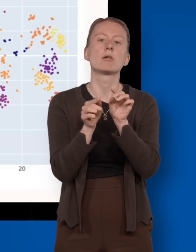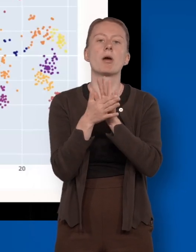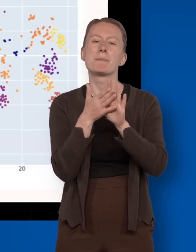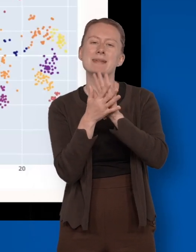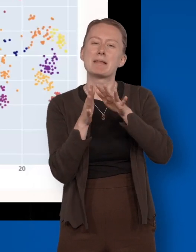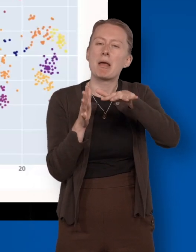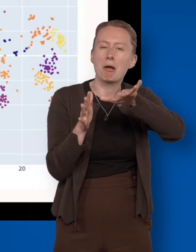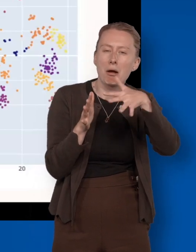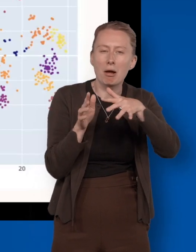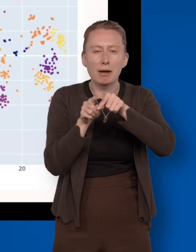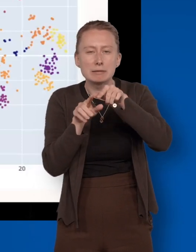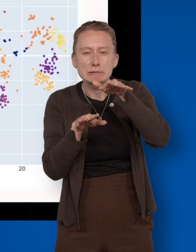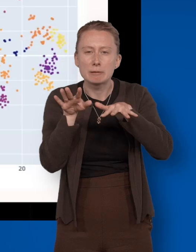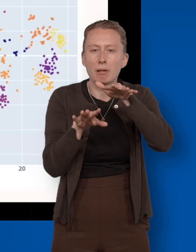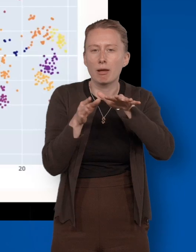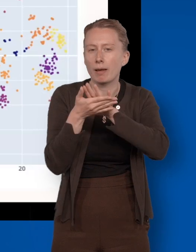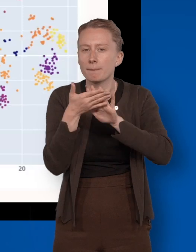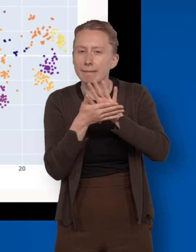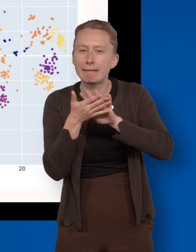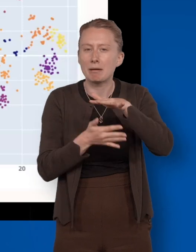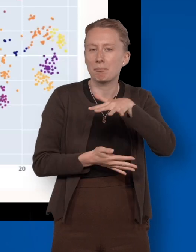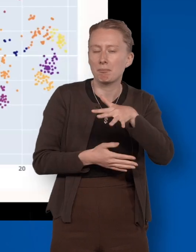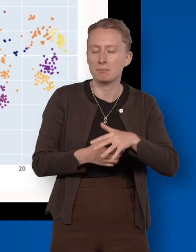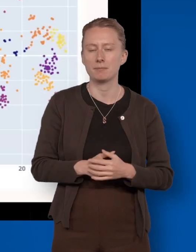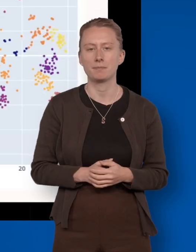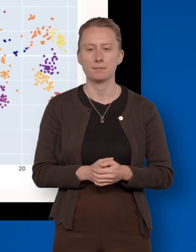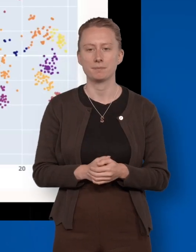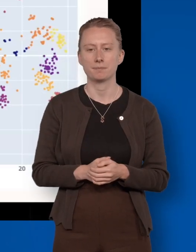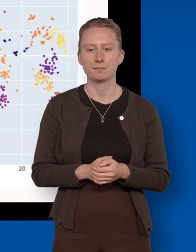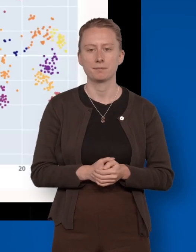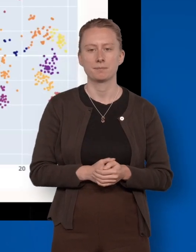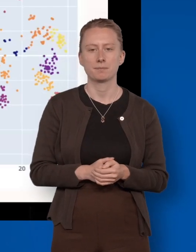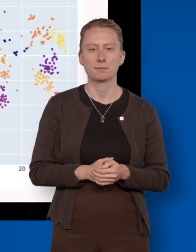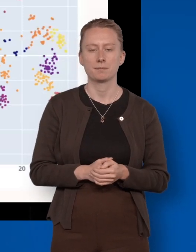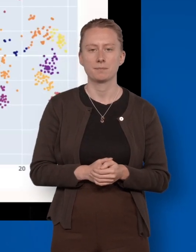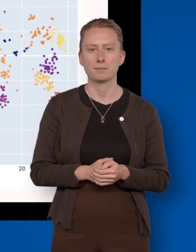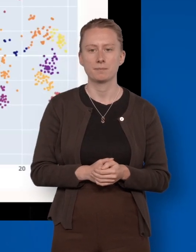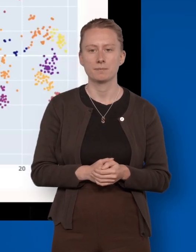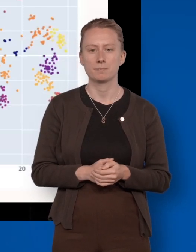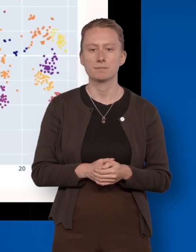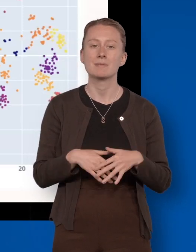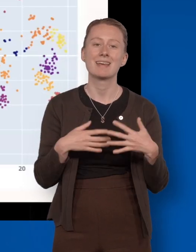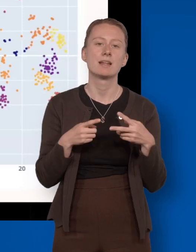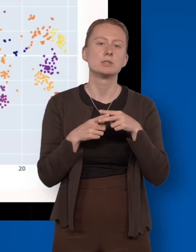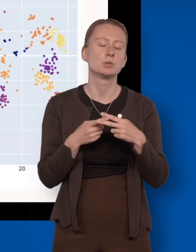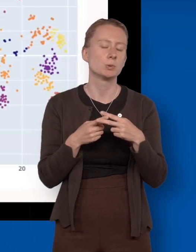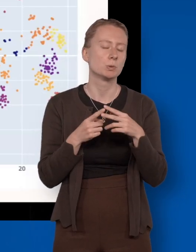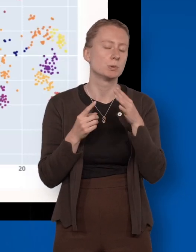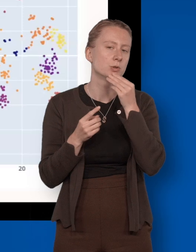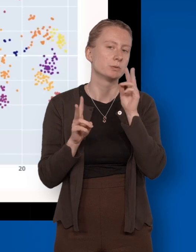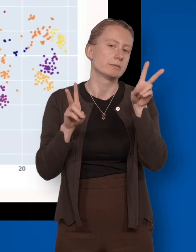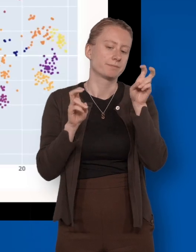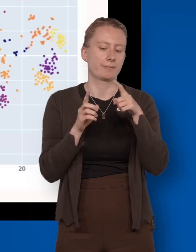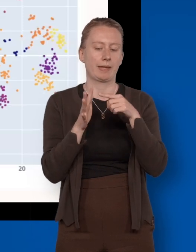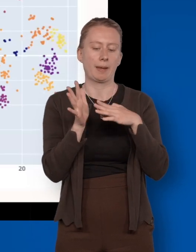same semantic content. And as I said, the tool we use to do this is called embeddings. It's a way to